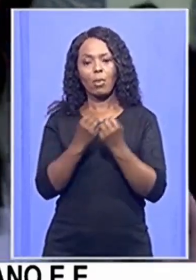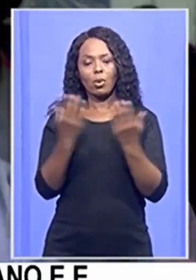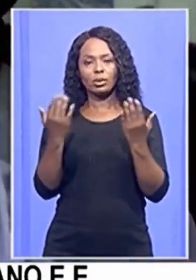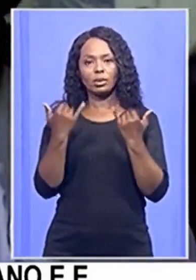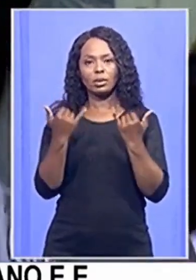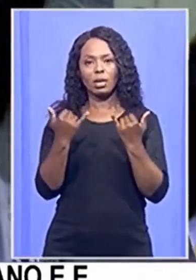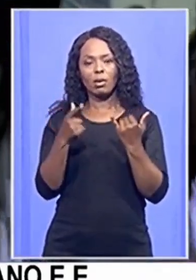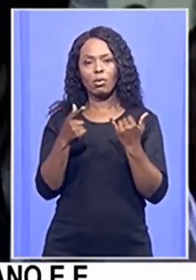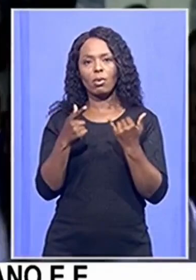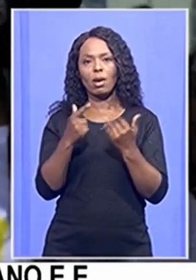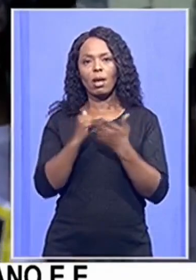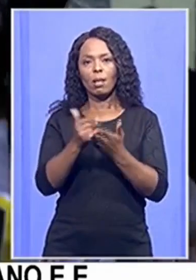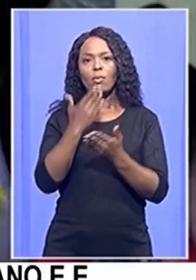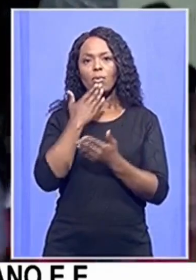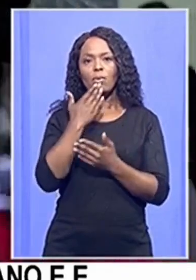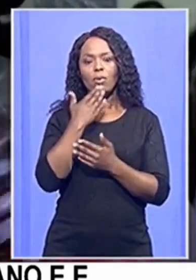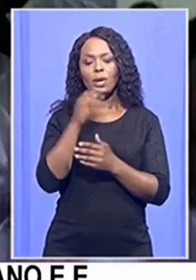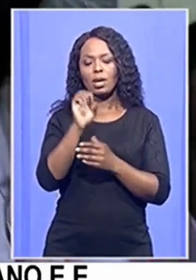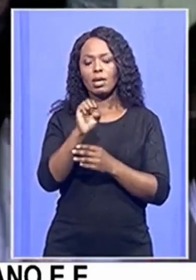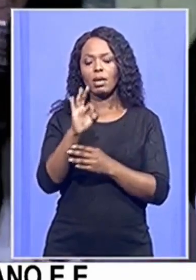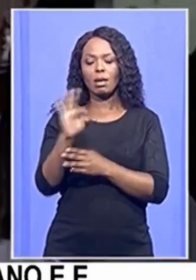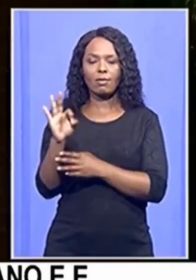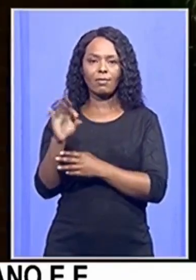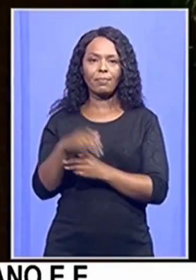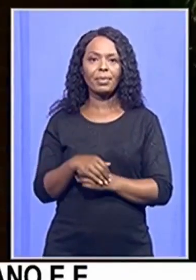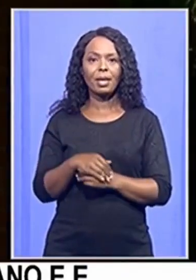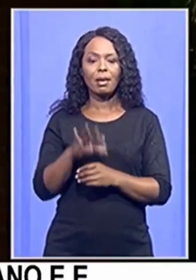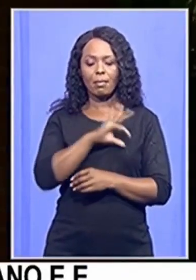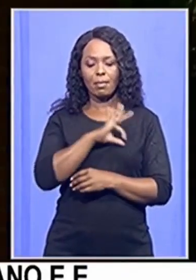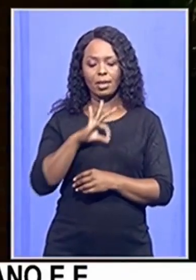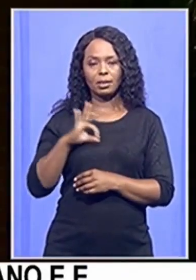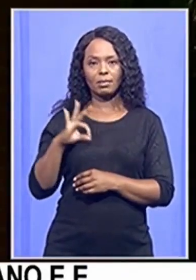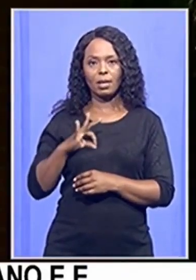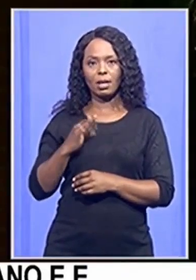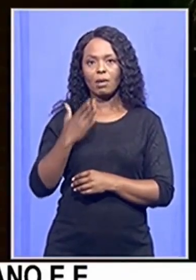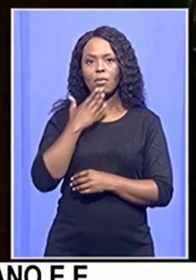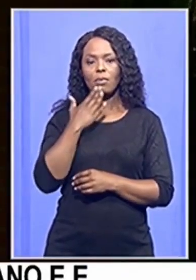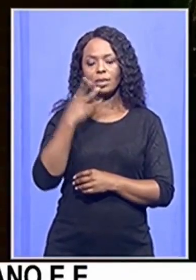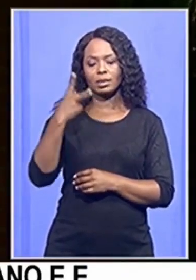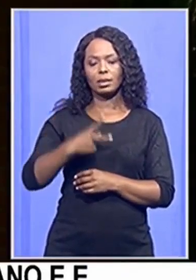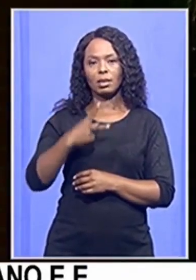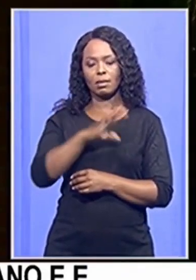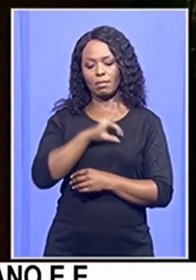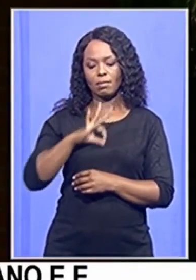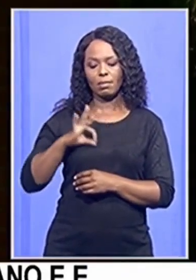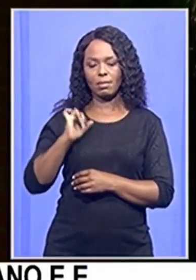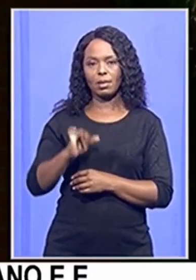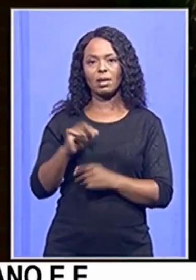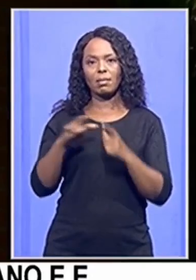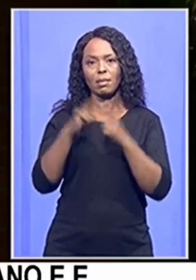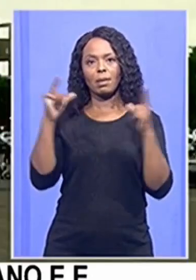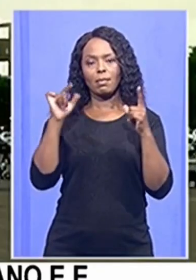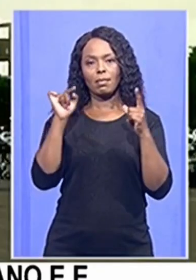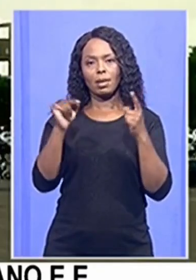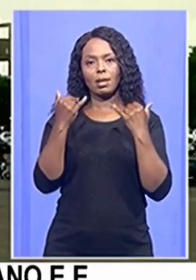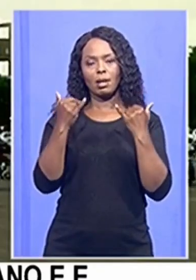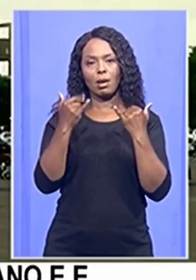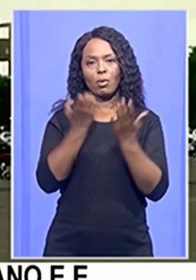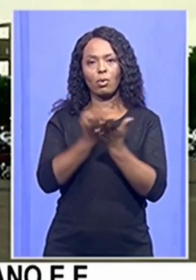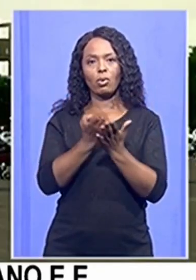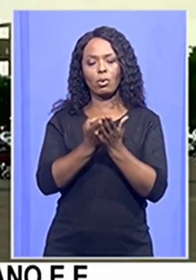ka thuso ya lekoko la EFF. Bommasepala bao ba akaretsang masepala wa bedi mo nageng ka kgolo ya ikonomi e leng